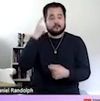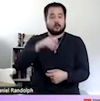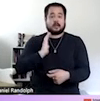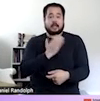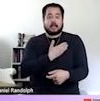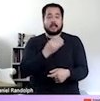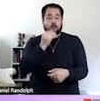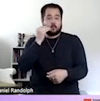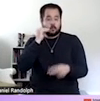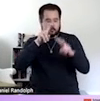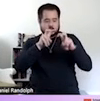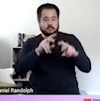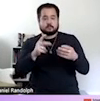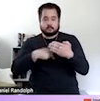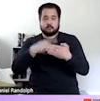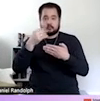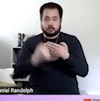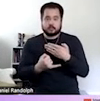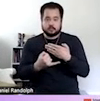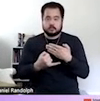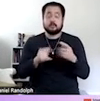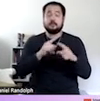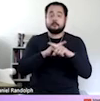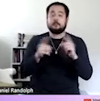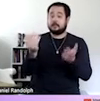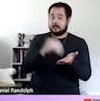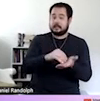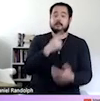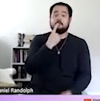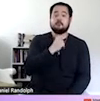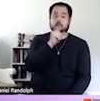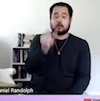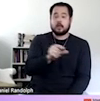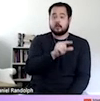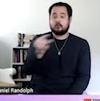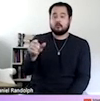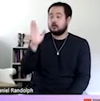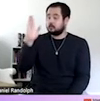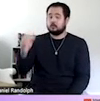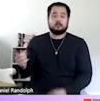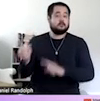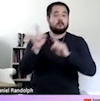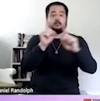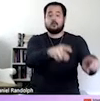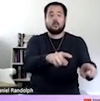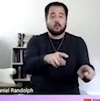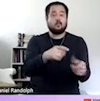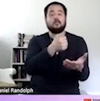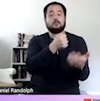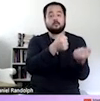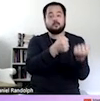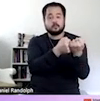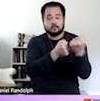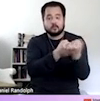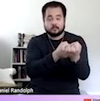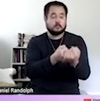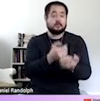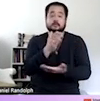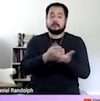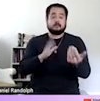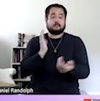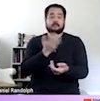Cross will come out and they will help support a family and look, we've had some families, for example, that might have bars on their window. So what